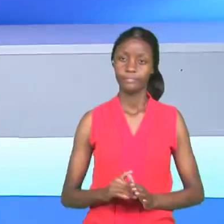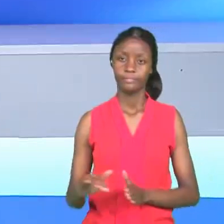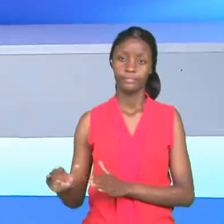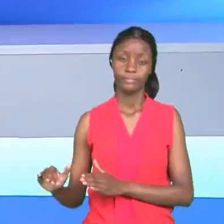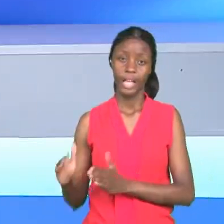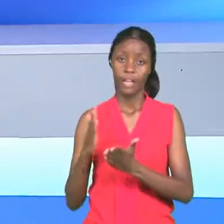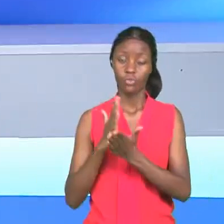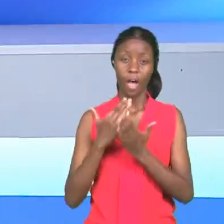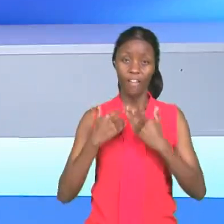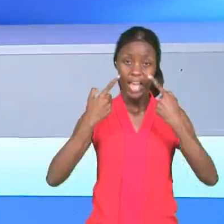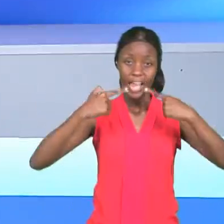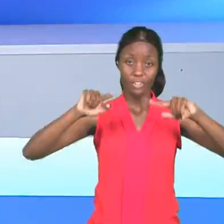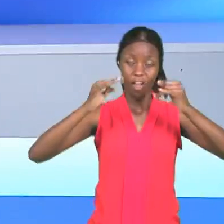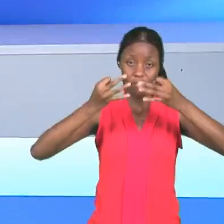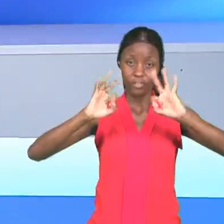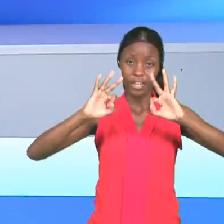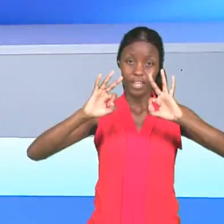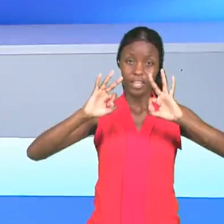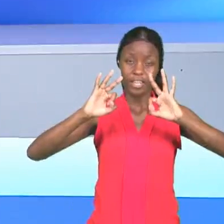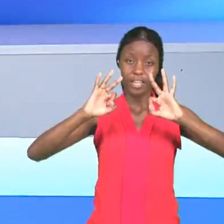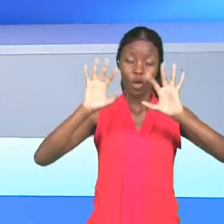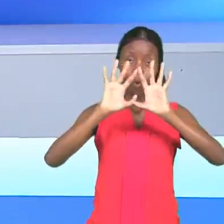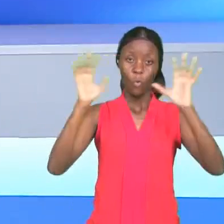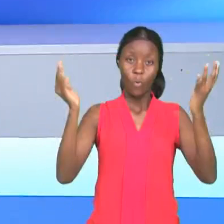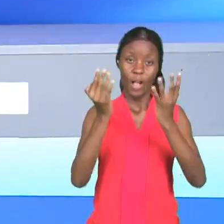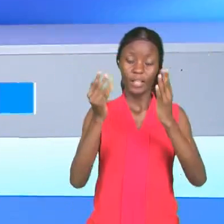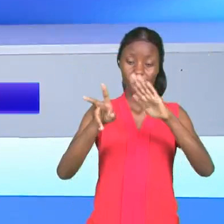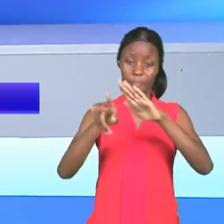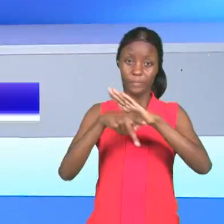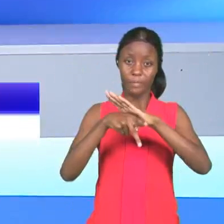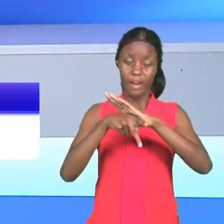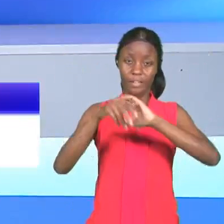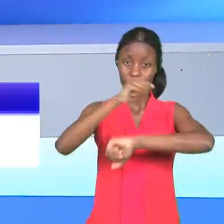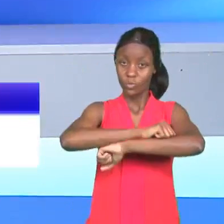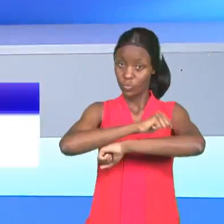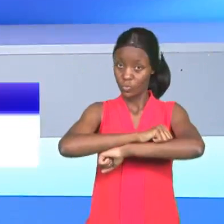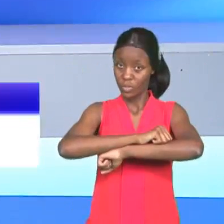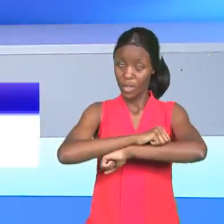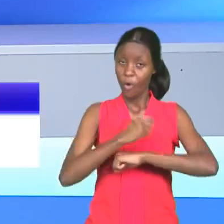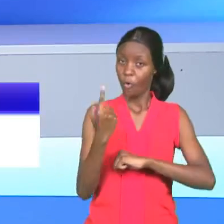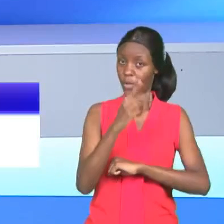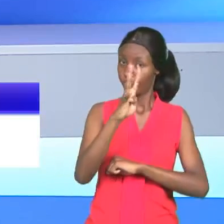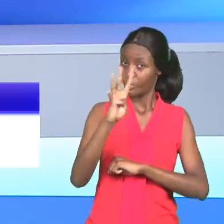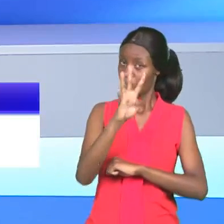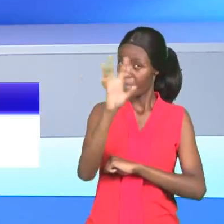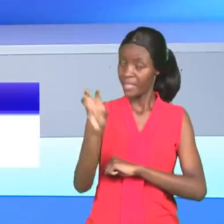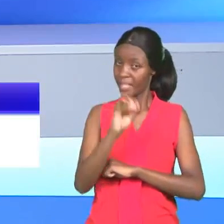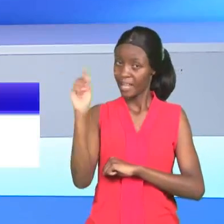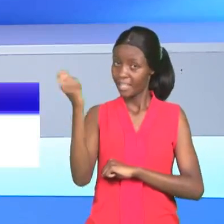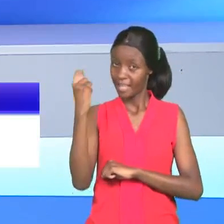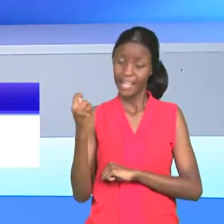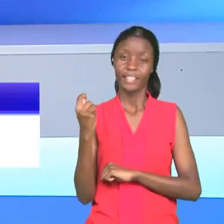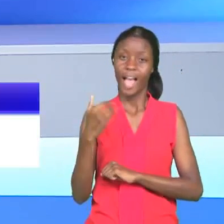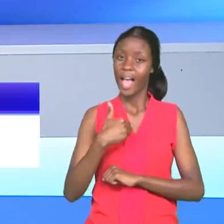Despite the introduction of the free universal primary school in 2002, only an estimated 44% of Kenyans